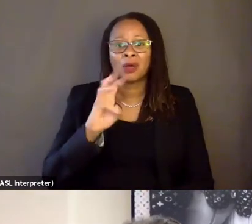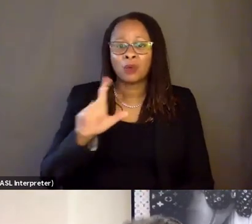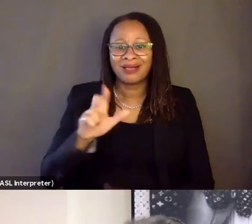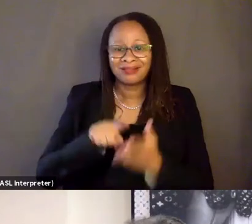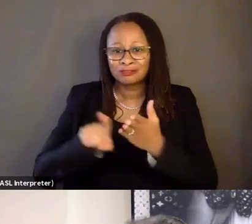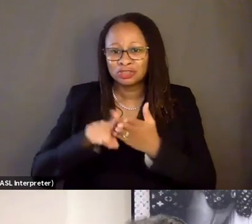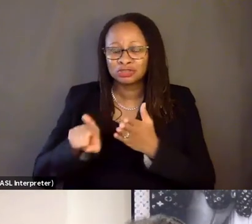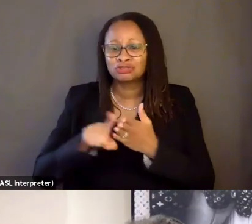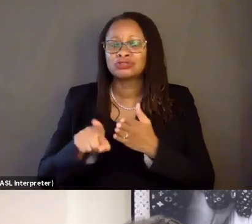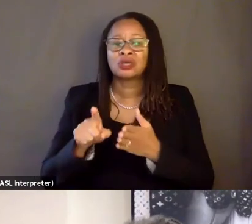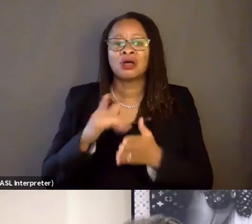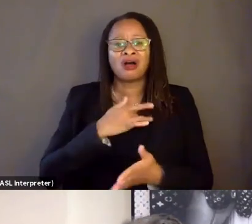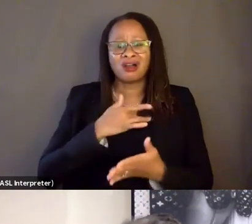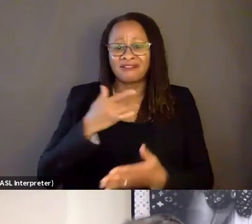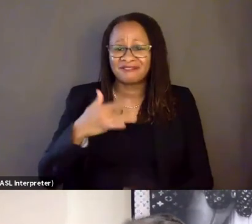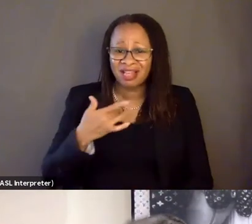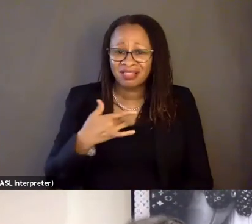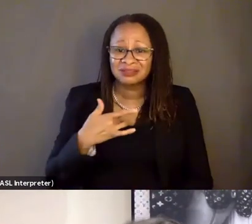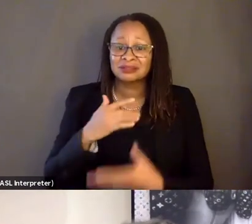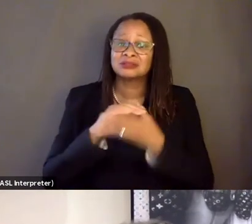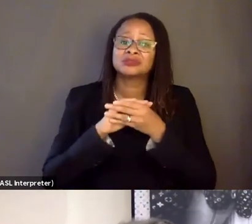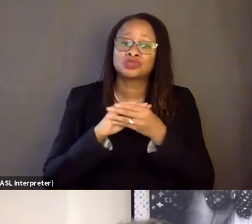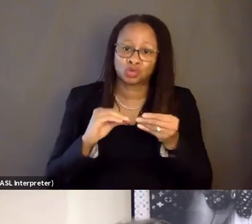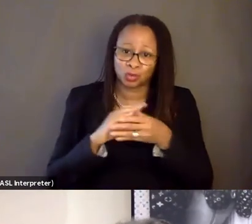well-researched, heartfelt stories.